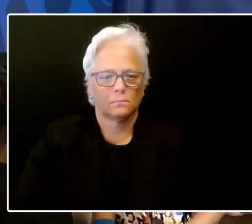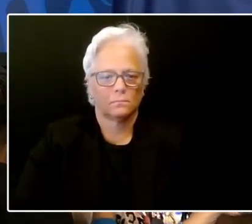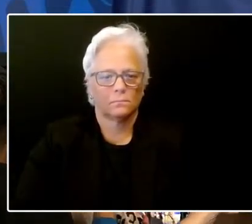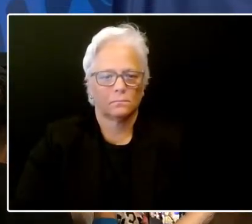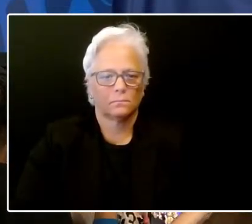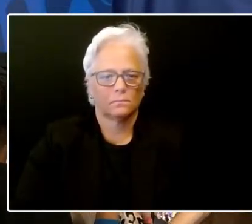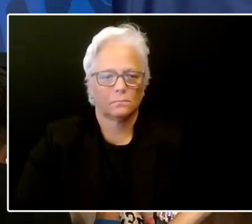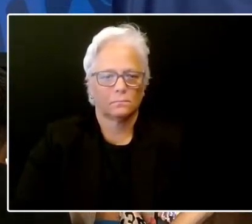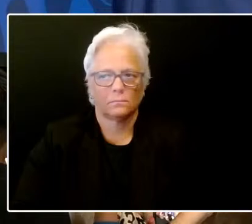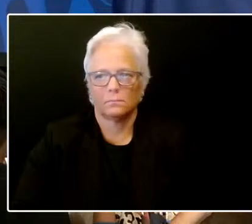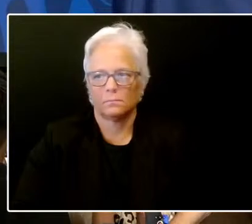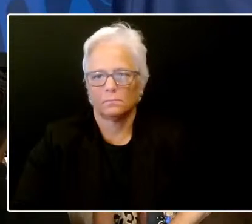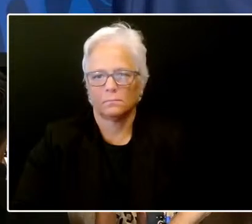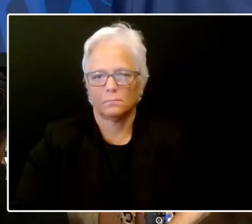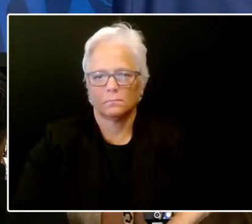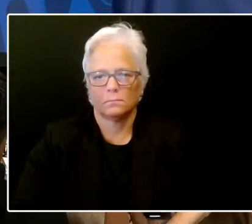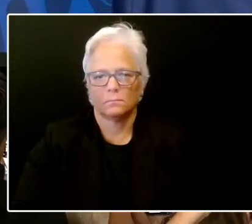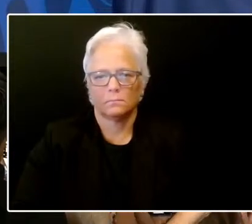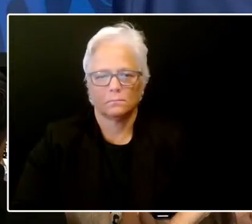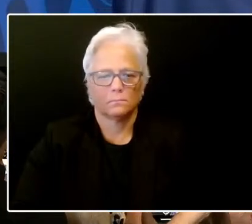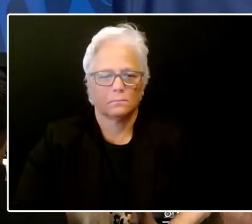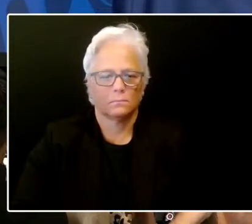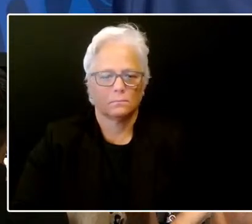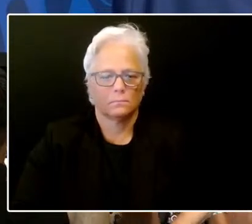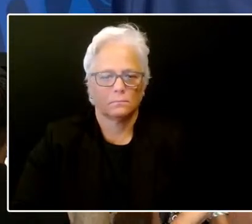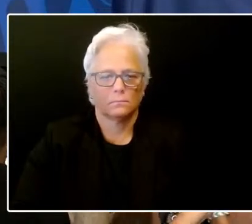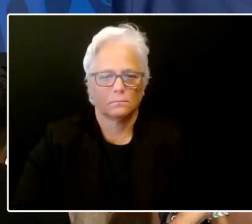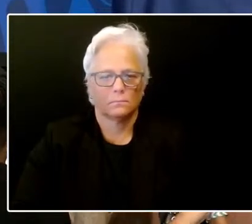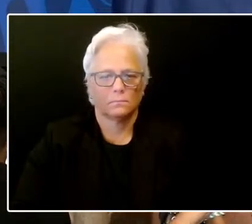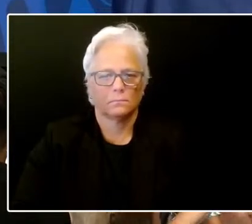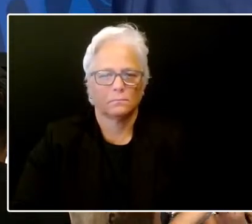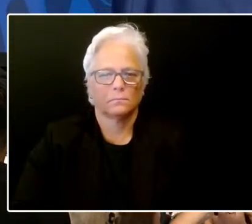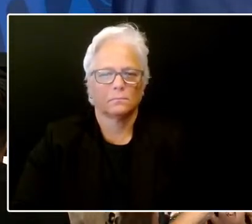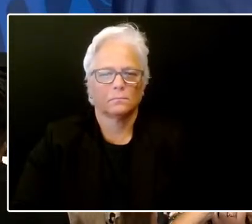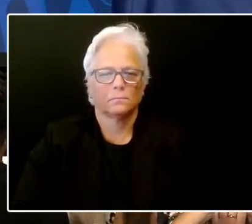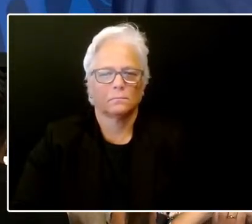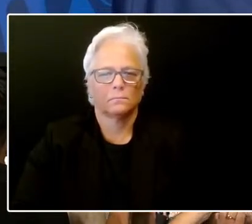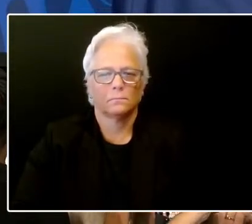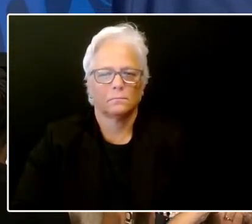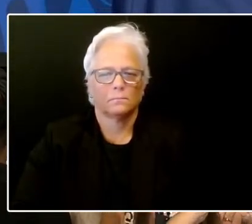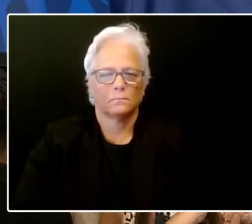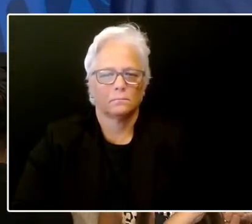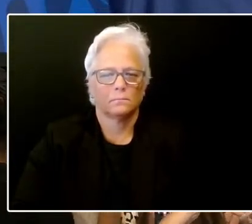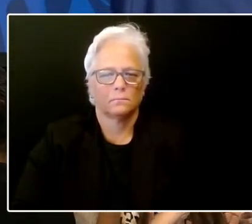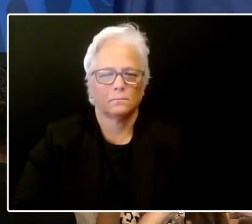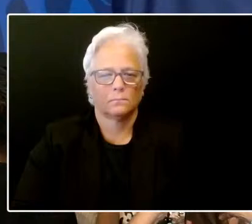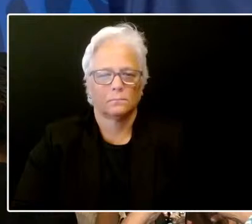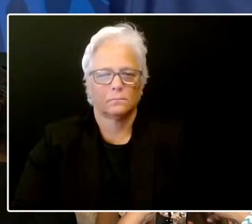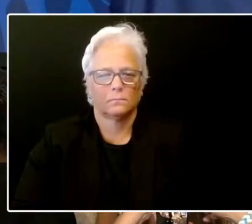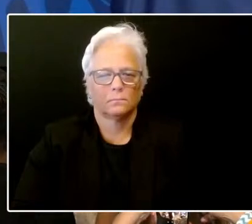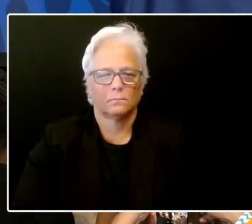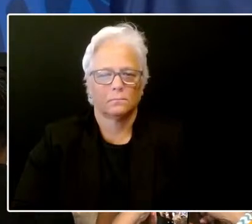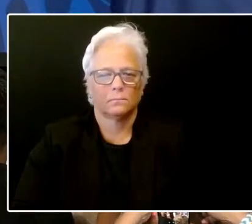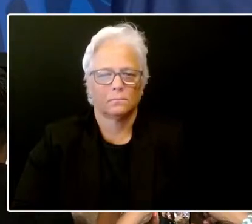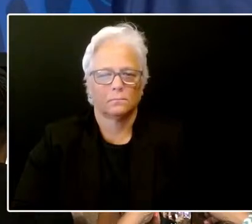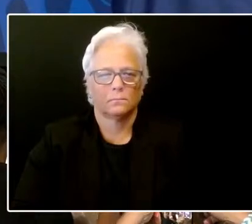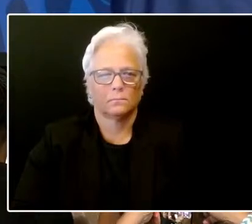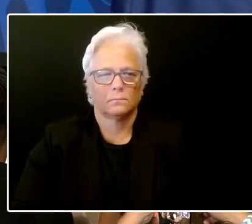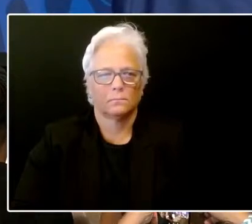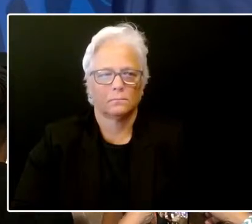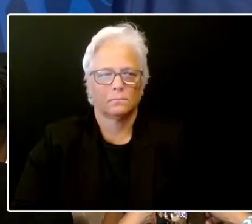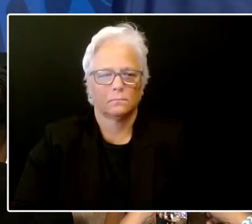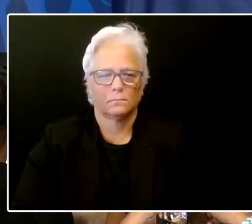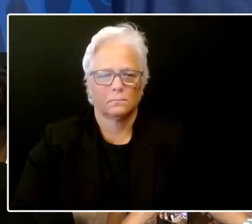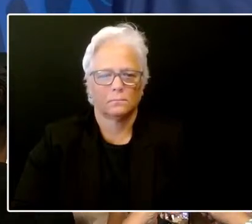4 more years. 4 more years. Thank you, indeed. And we are going to work over